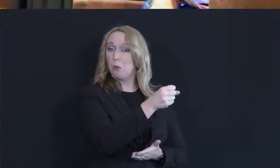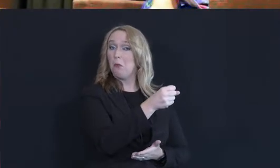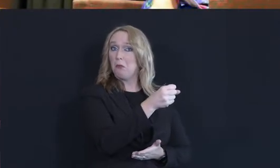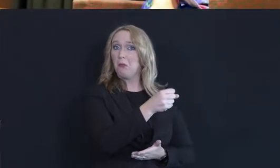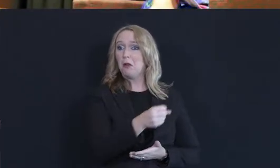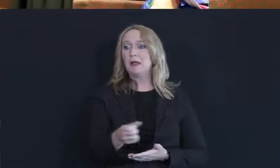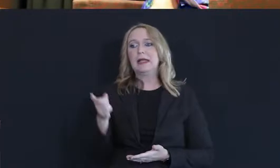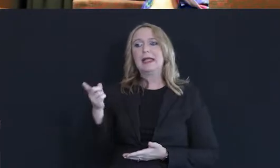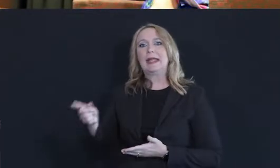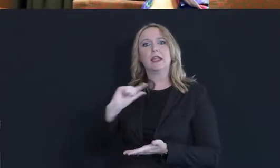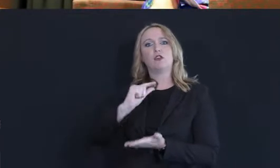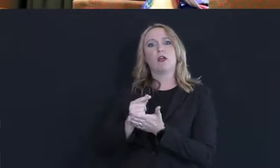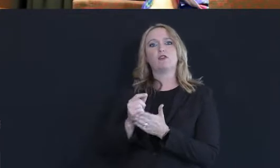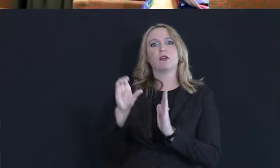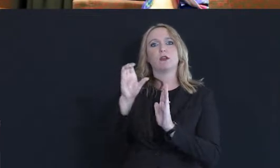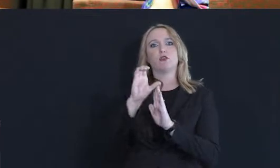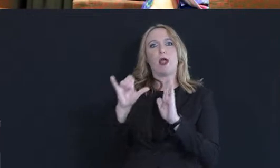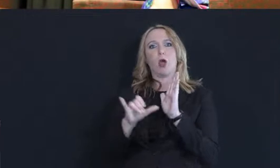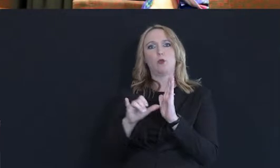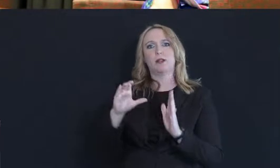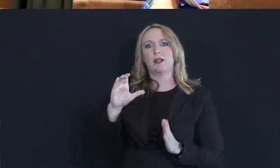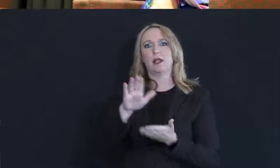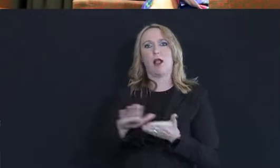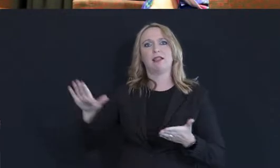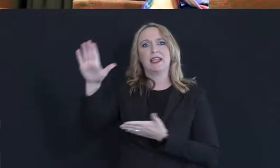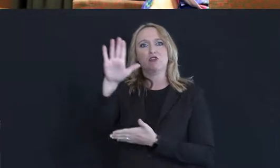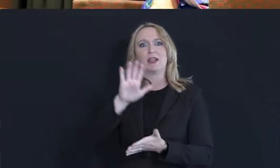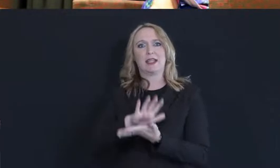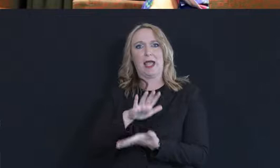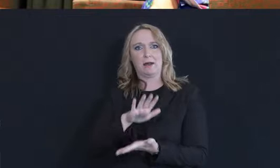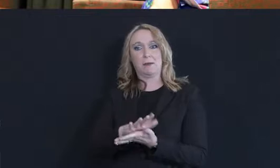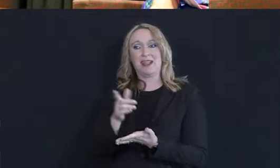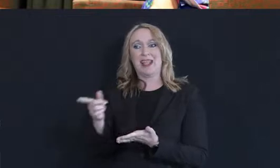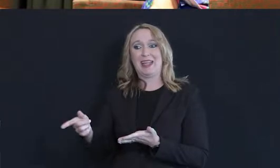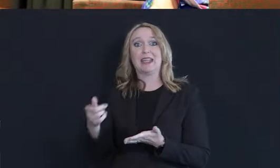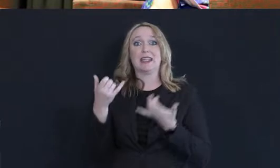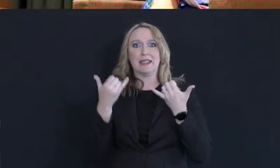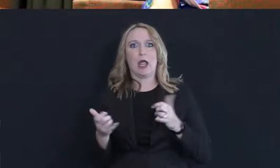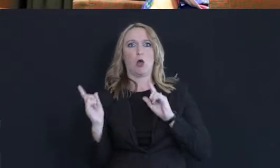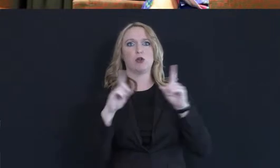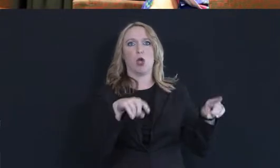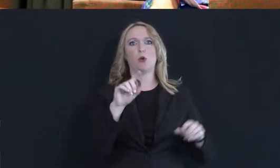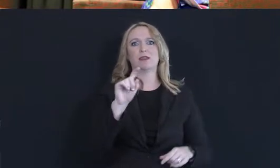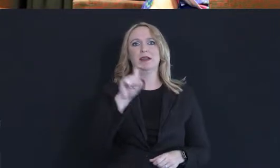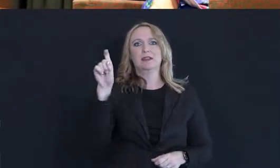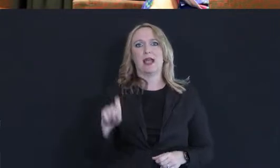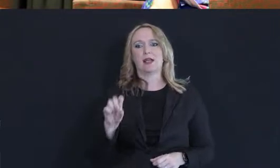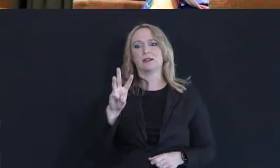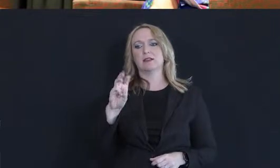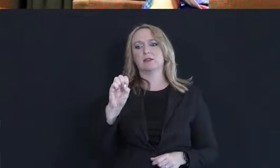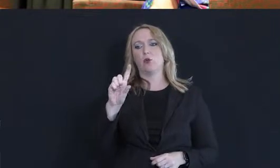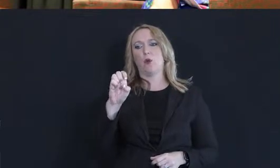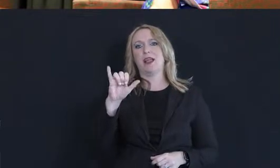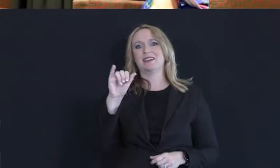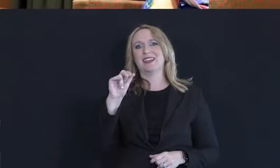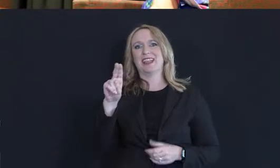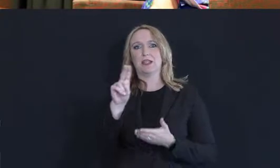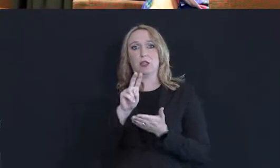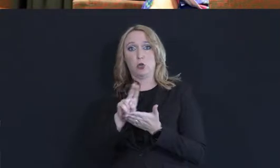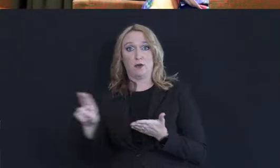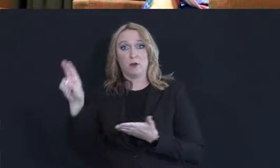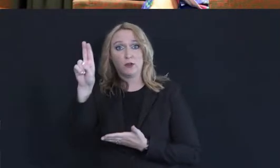Brandon graduated from Crowley Collegiate Academy and is currently a student at Texas Wesleyan University and he is set to graduate